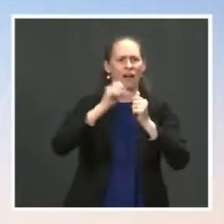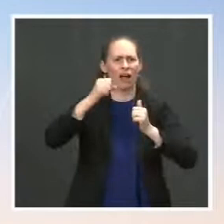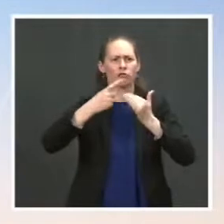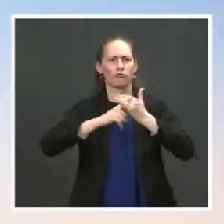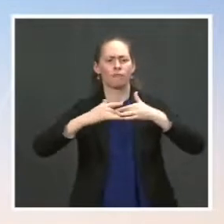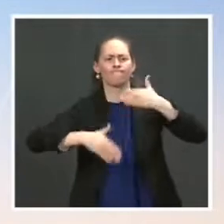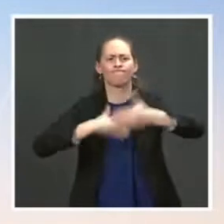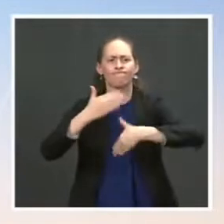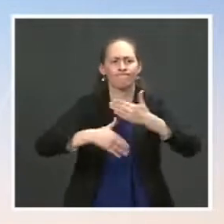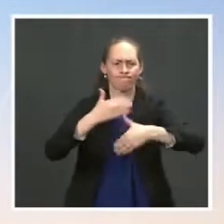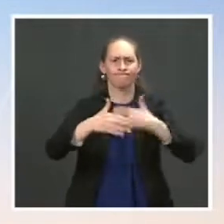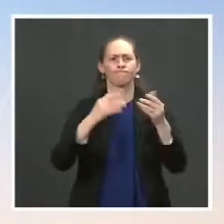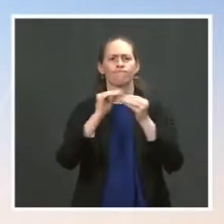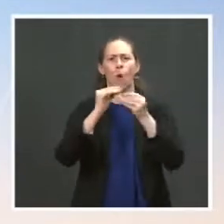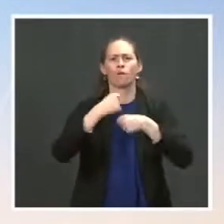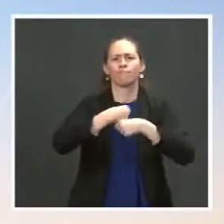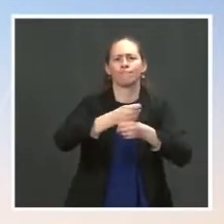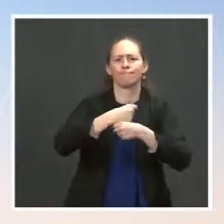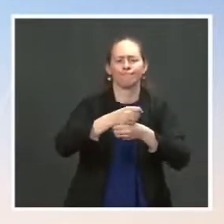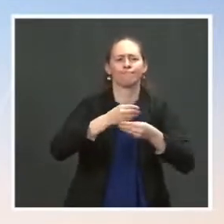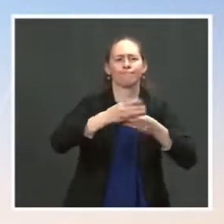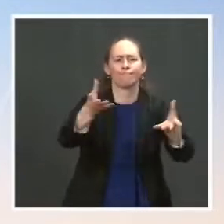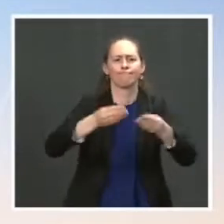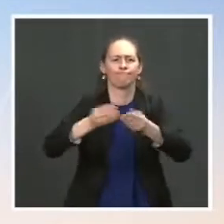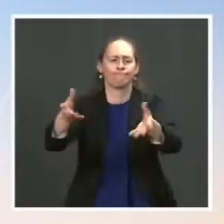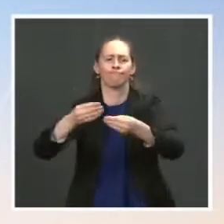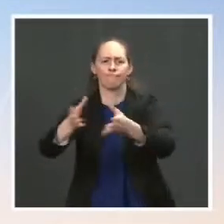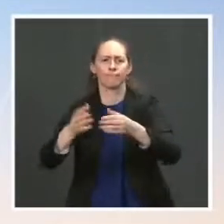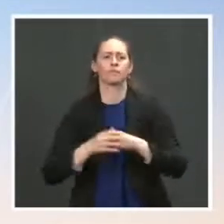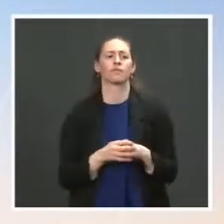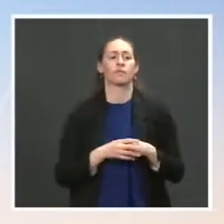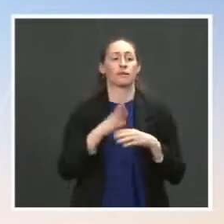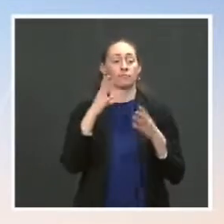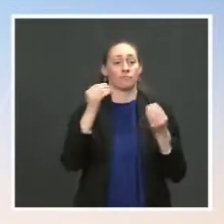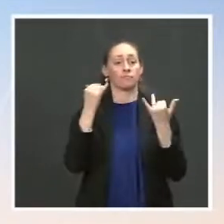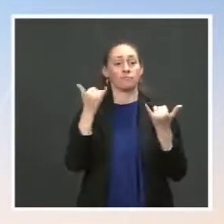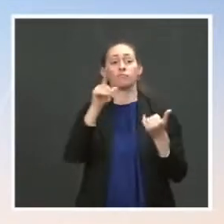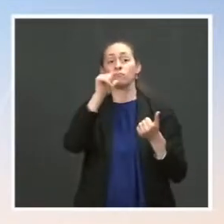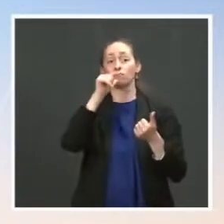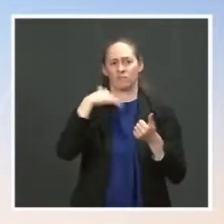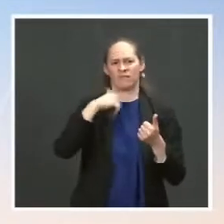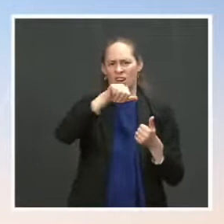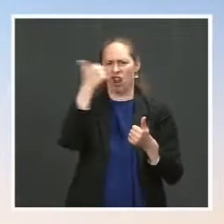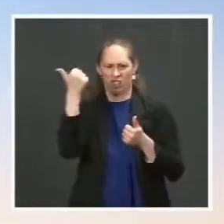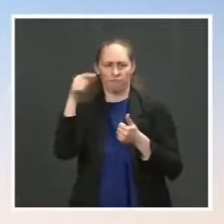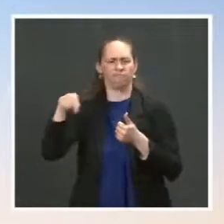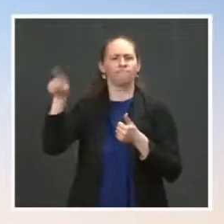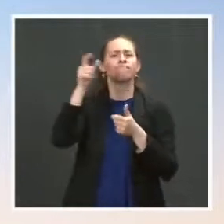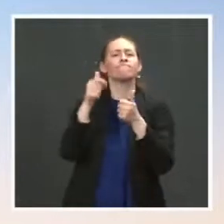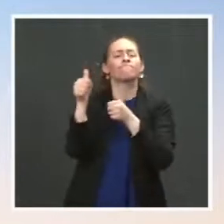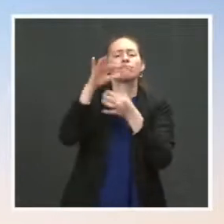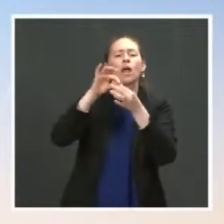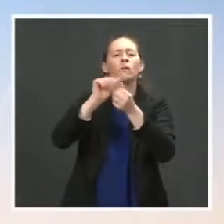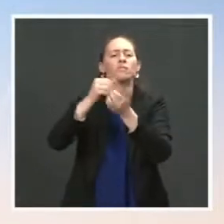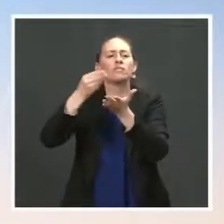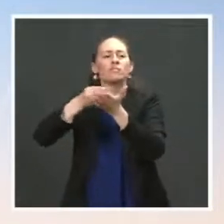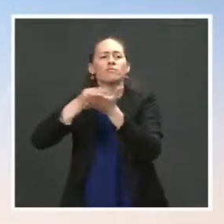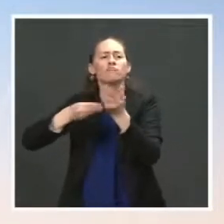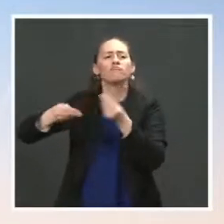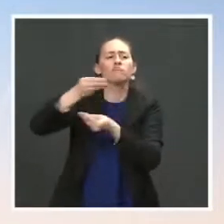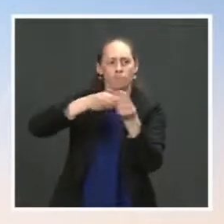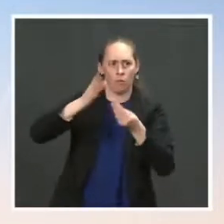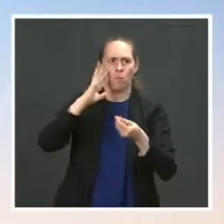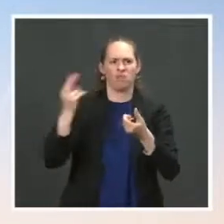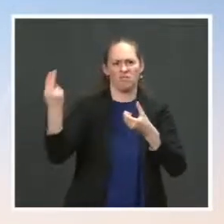discuss in here quite frequently. They will also be joined by Secretary of Commerce Gina Raimondo, who has been one of the leading voices in the administration.